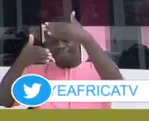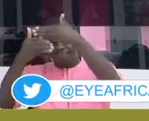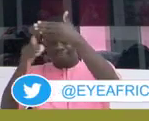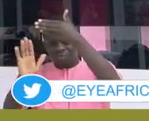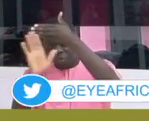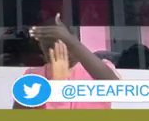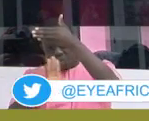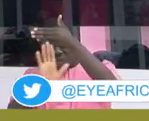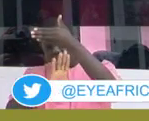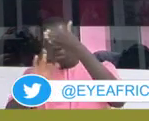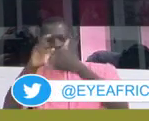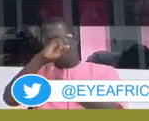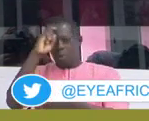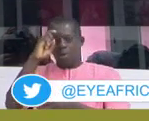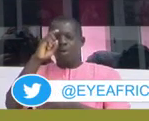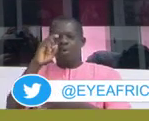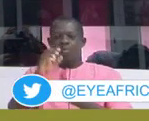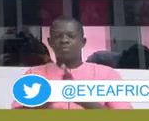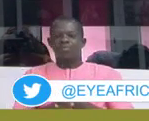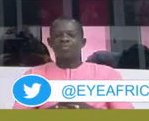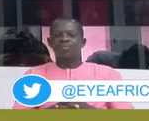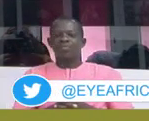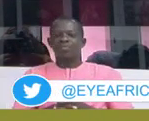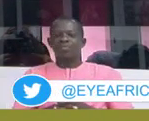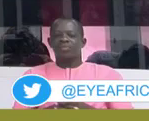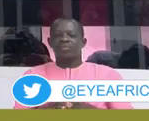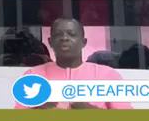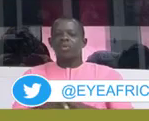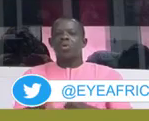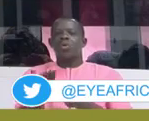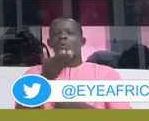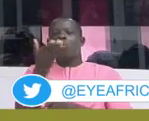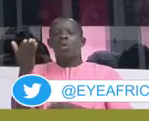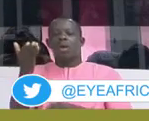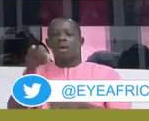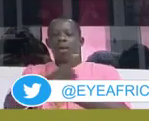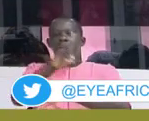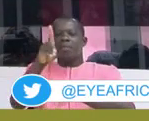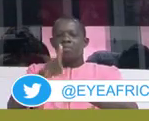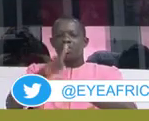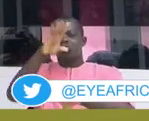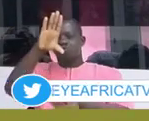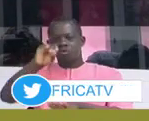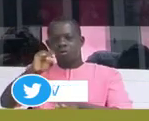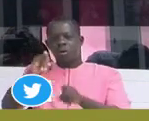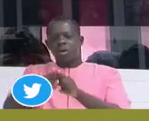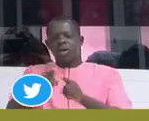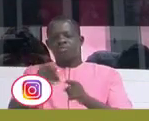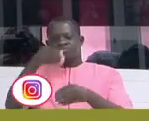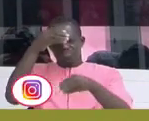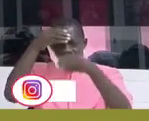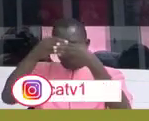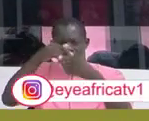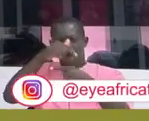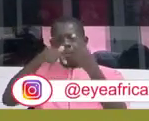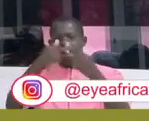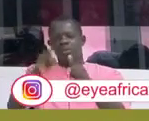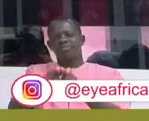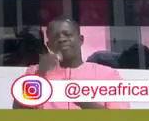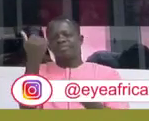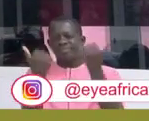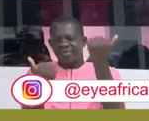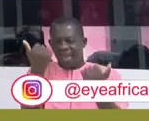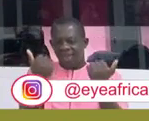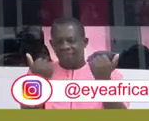these are the things I did. And uh where were you doing all this uh learning to drive